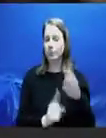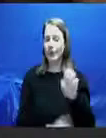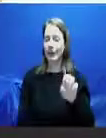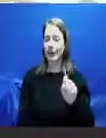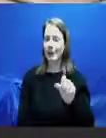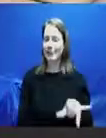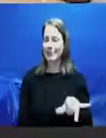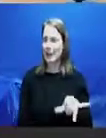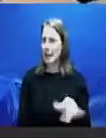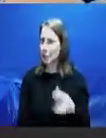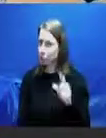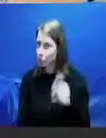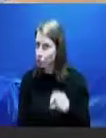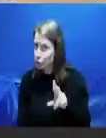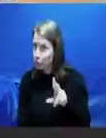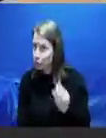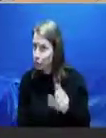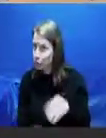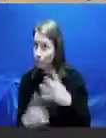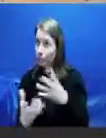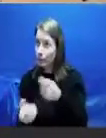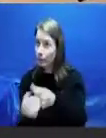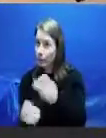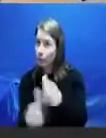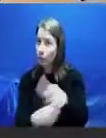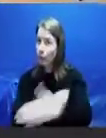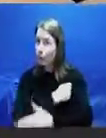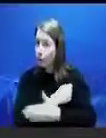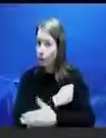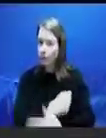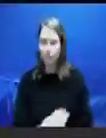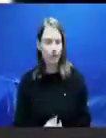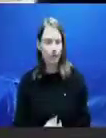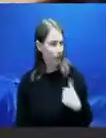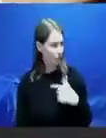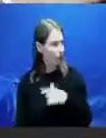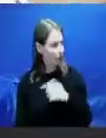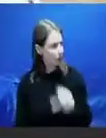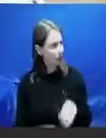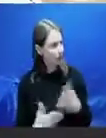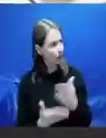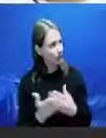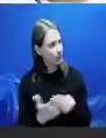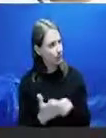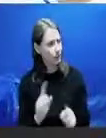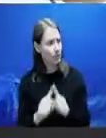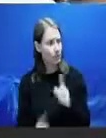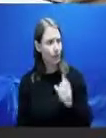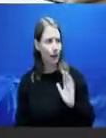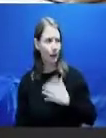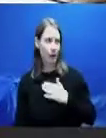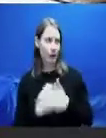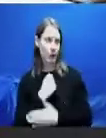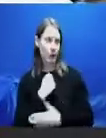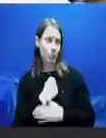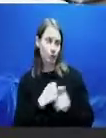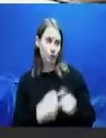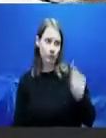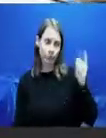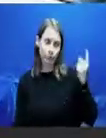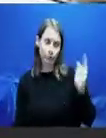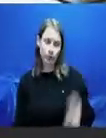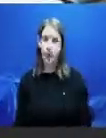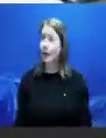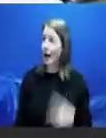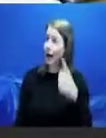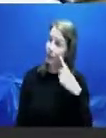disaster. We can give some money, but our country should always go first. I think that we should help the other countries because if we help the other